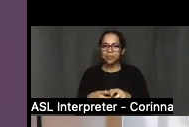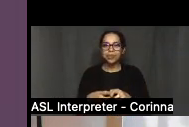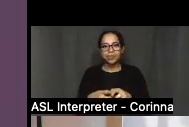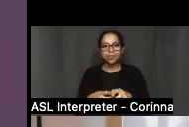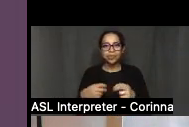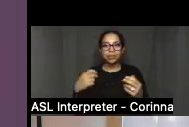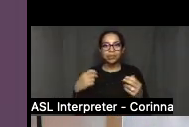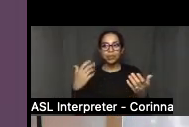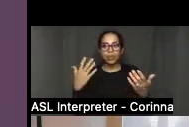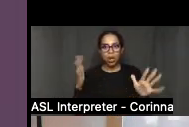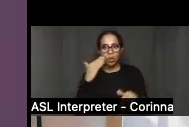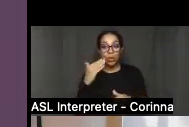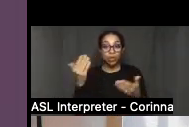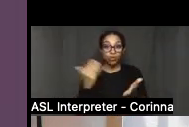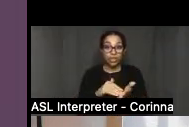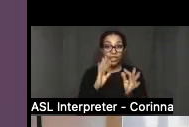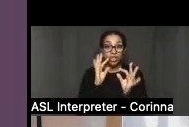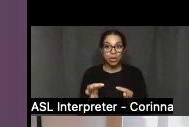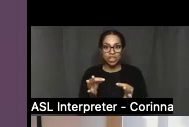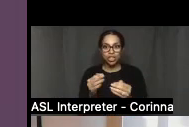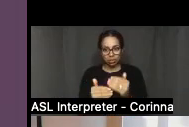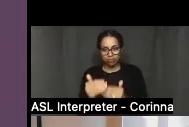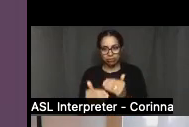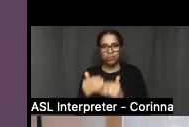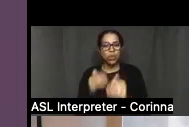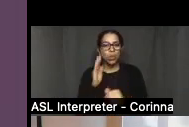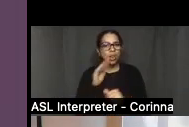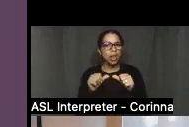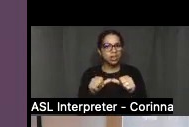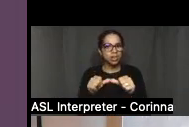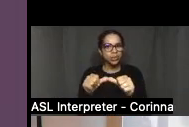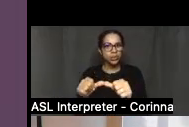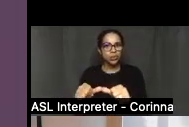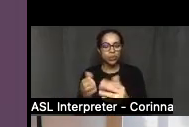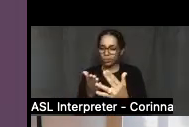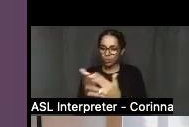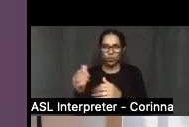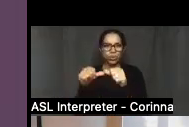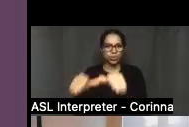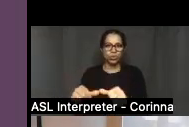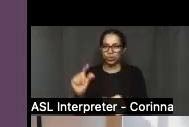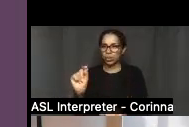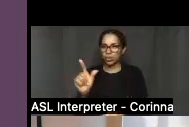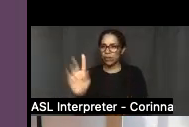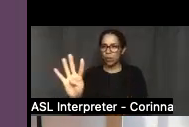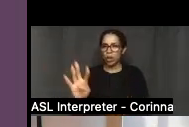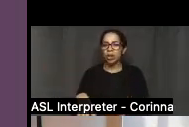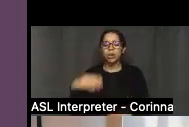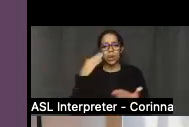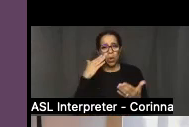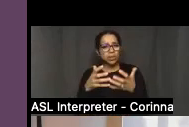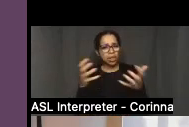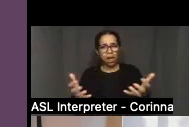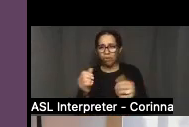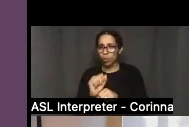is underway and will continue through 2024. Now, we know that a lot of work is happening. Many